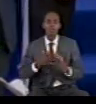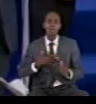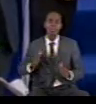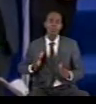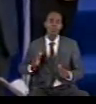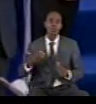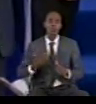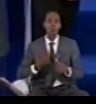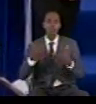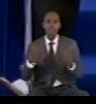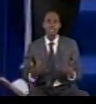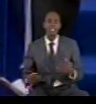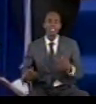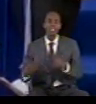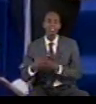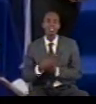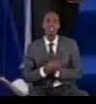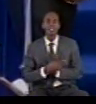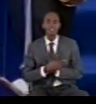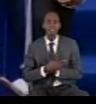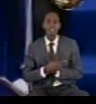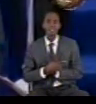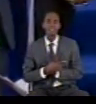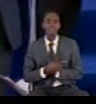my soul today.